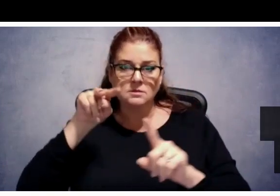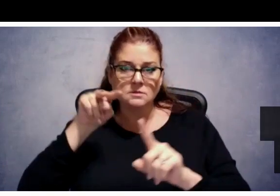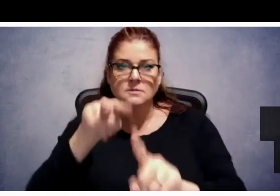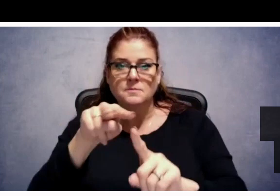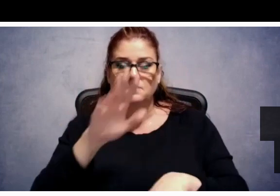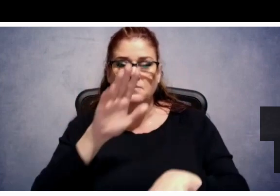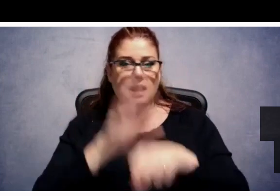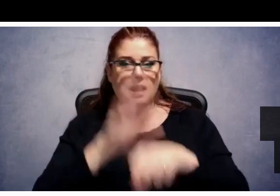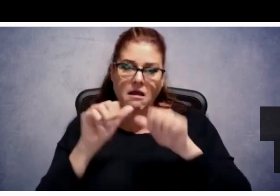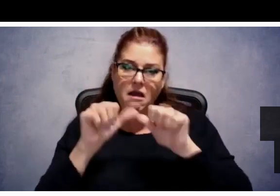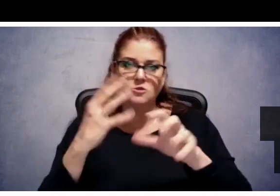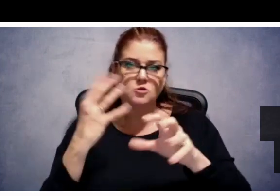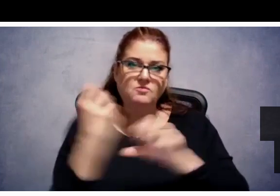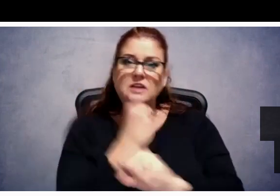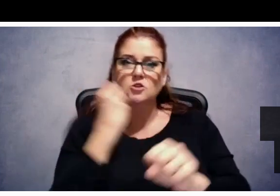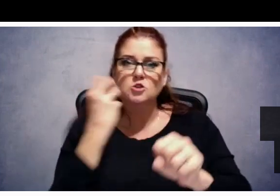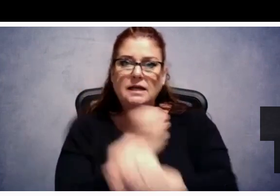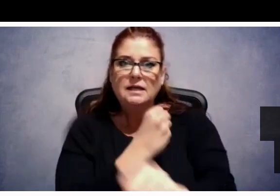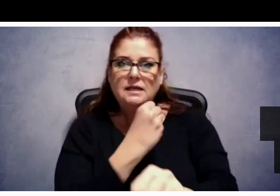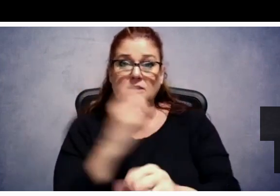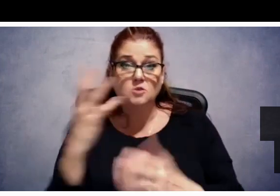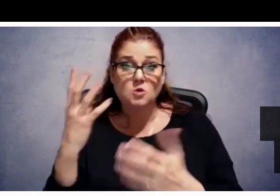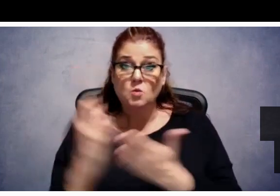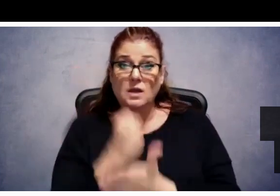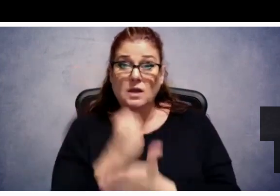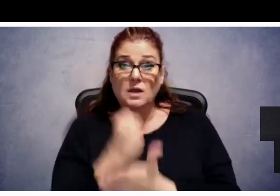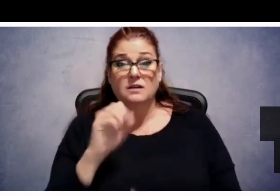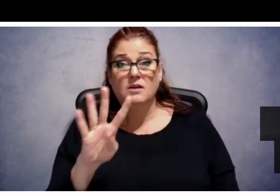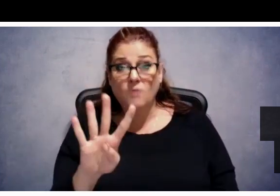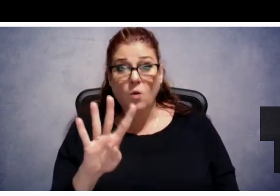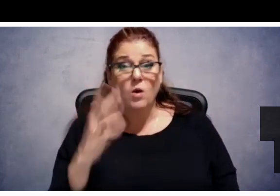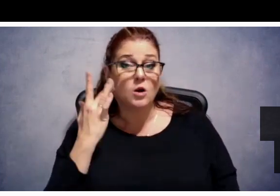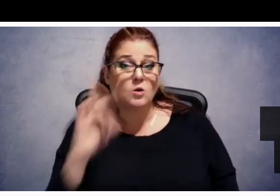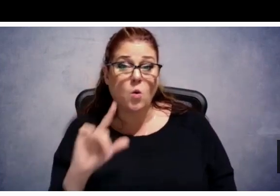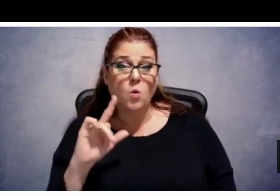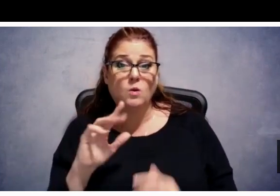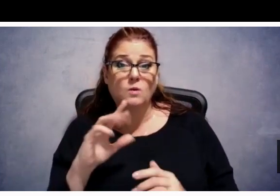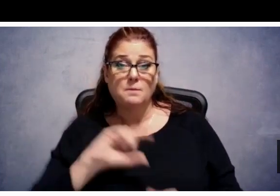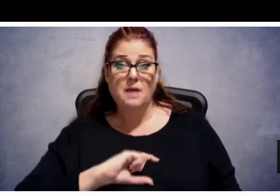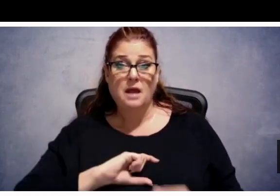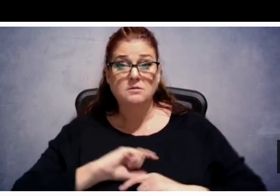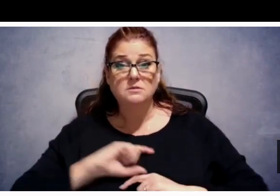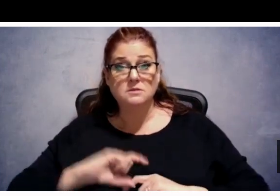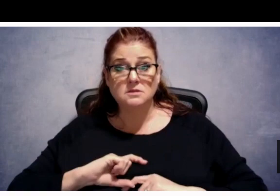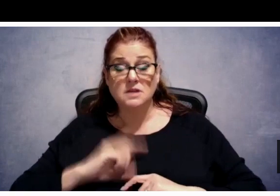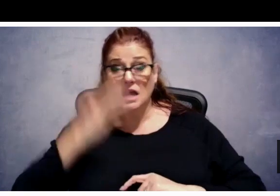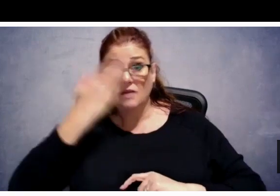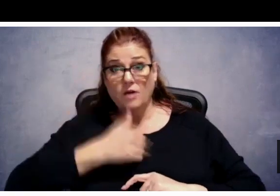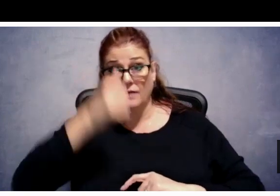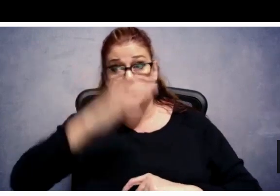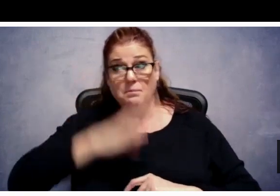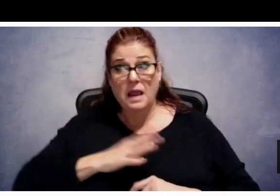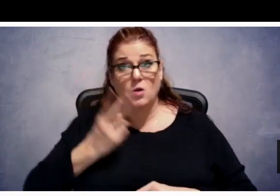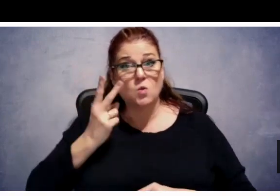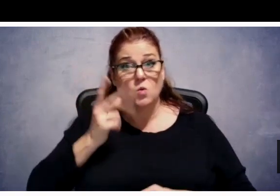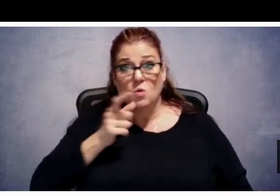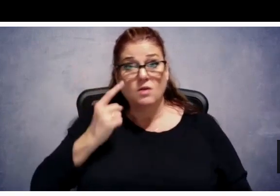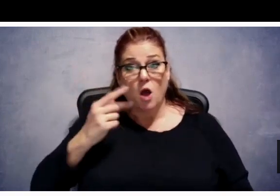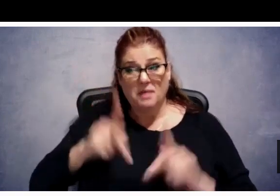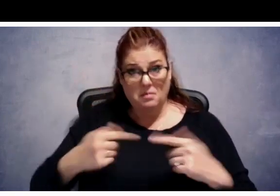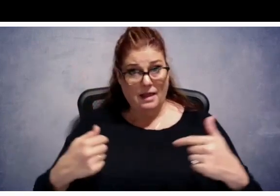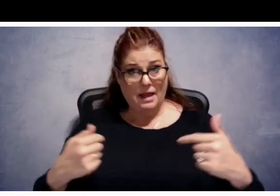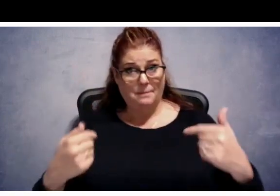on to victory to win 4 gold medals in front of a man who thought people like